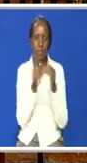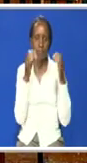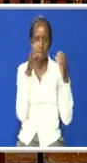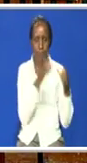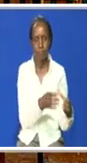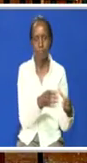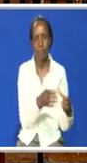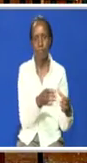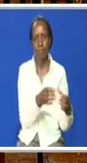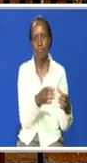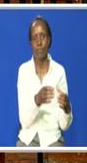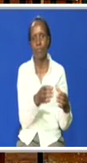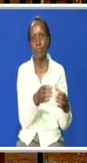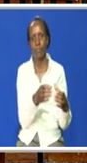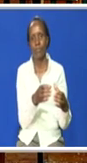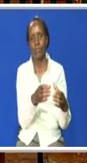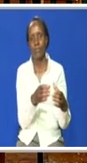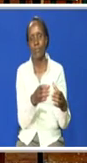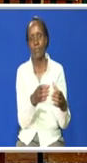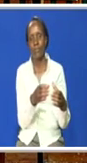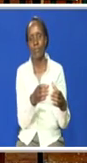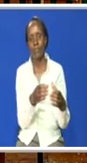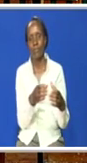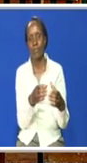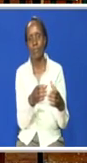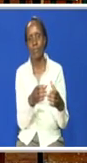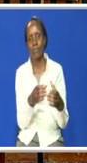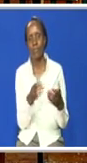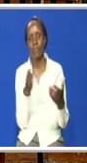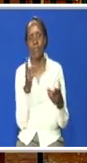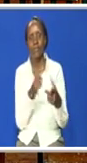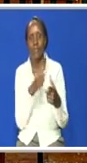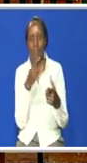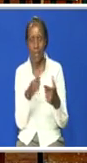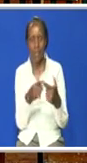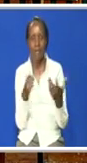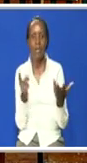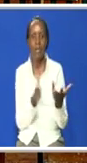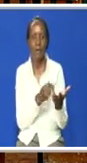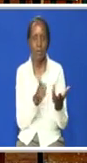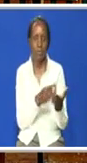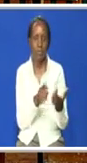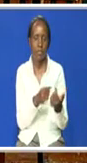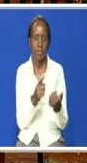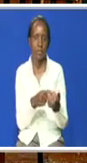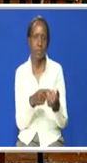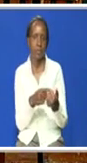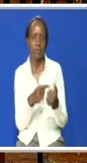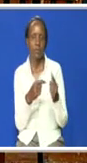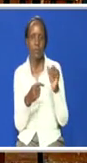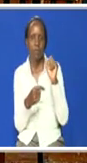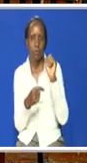I will put the bottle tops together and then I count.